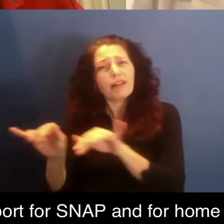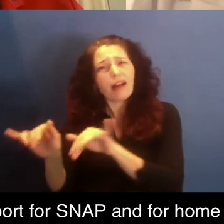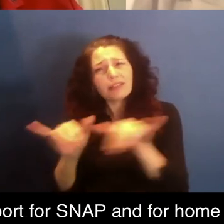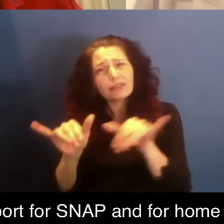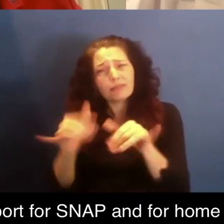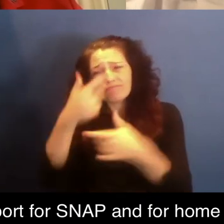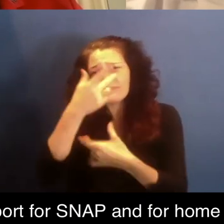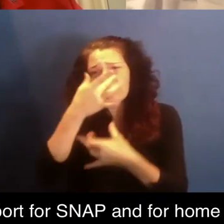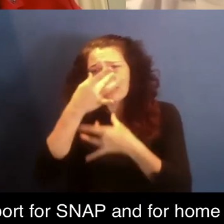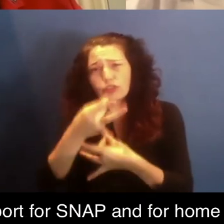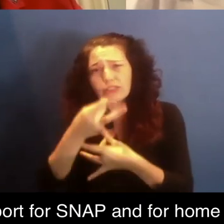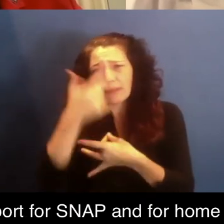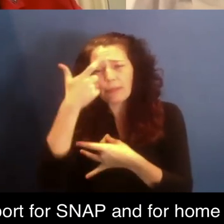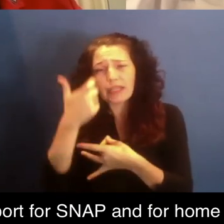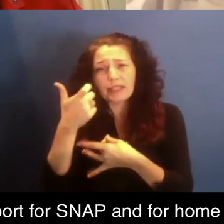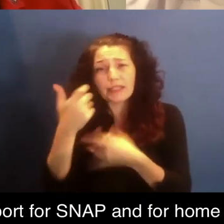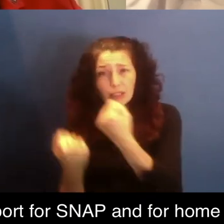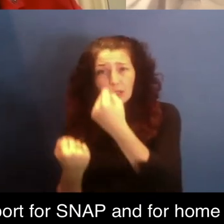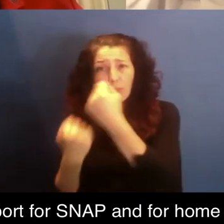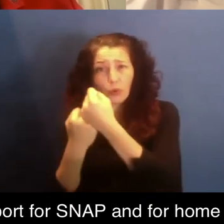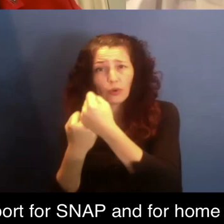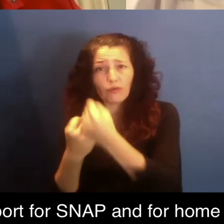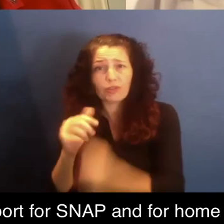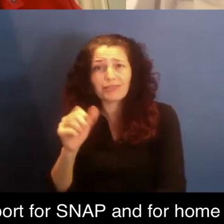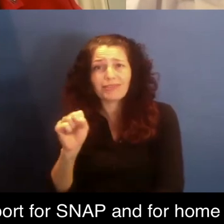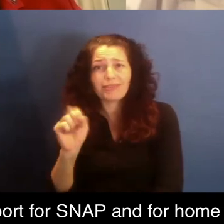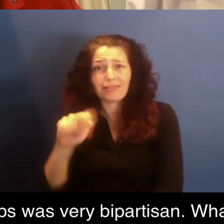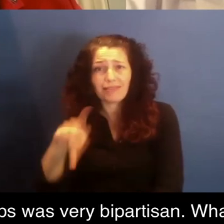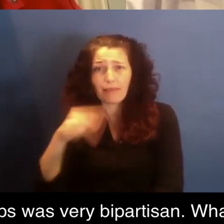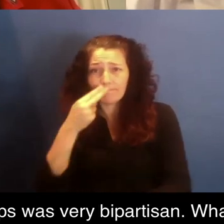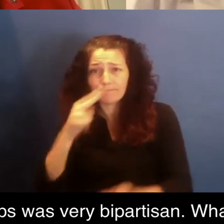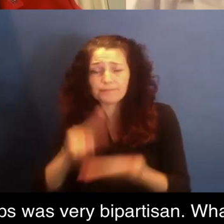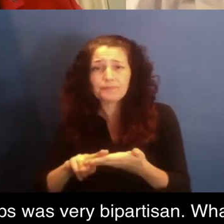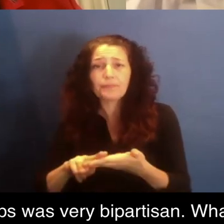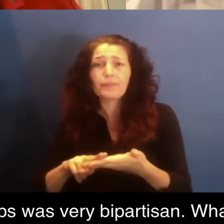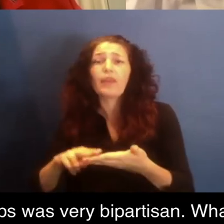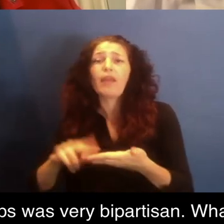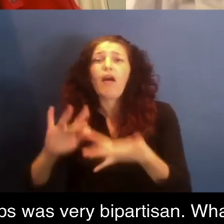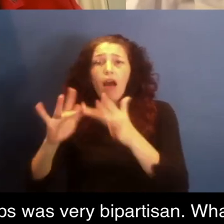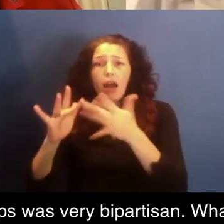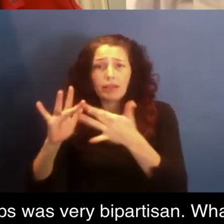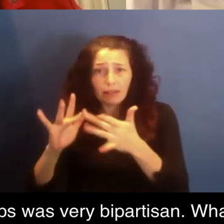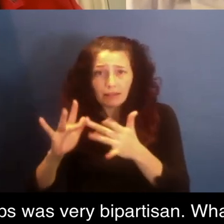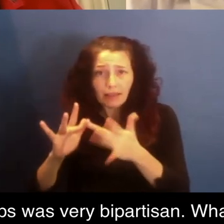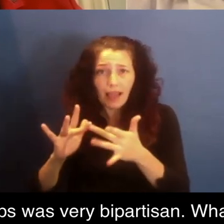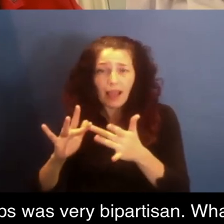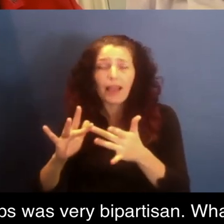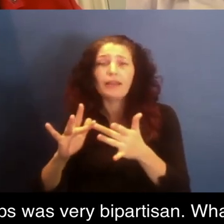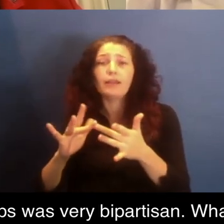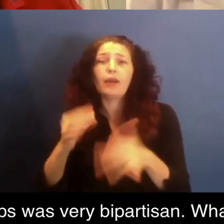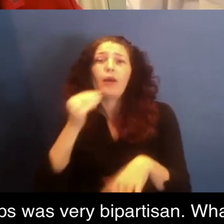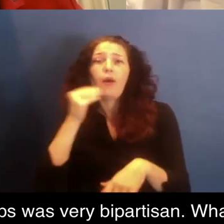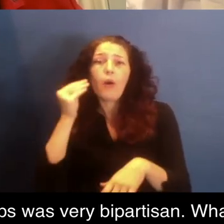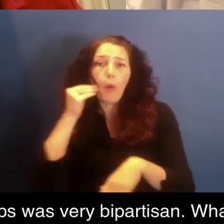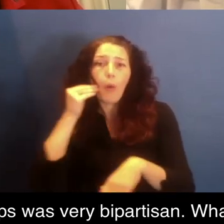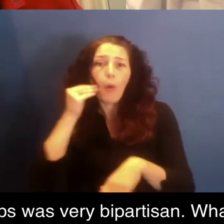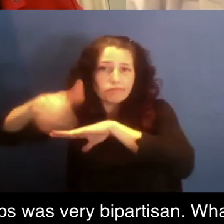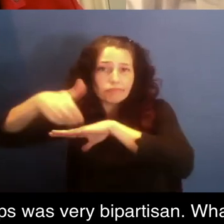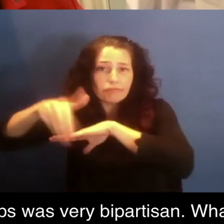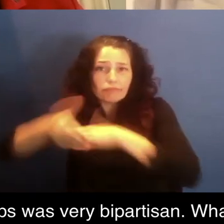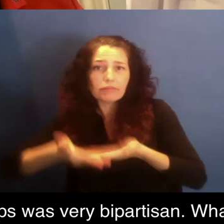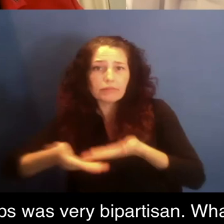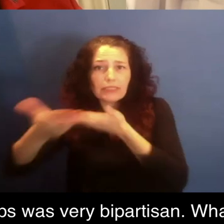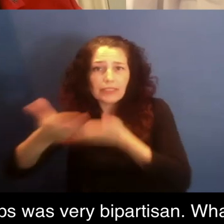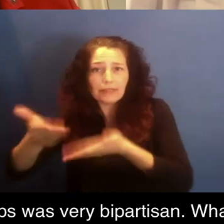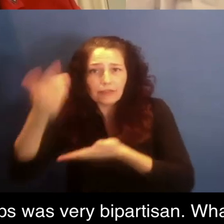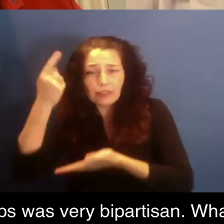SNAP and for home delivery and online use of SNAP and the food stamps was very bipartisan. what, what do you